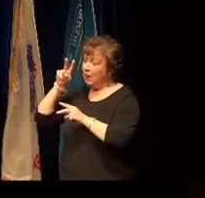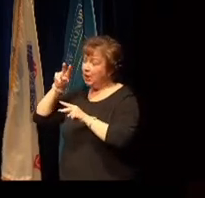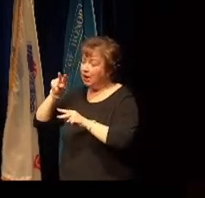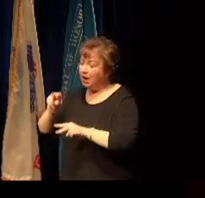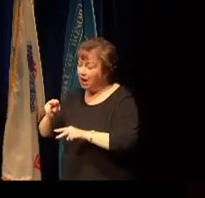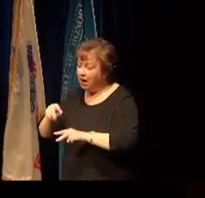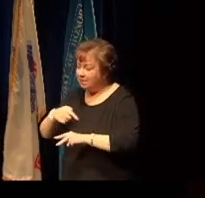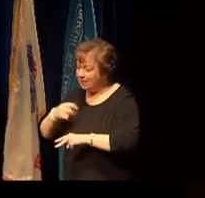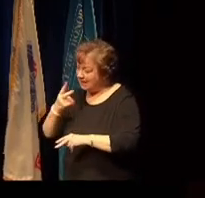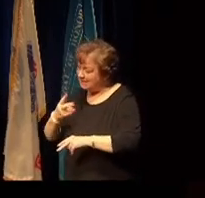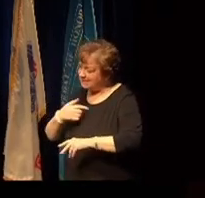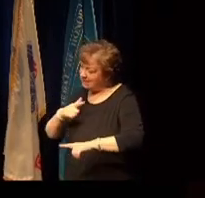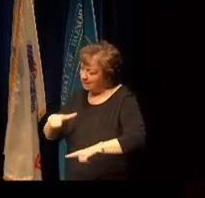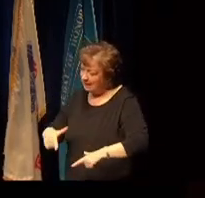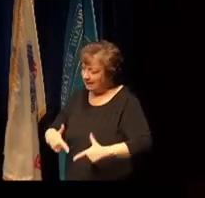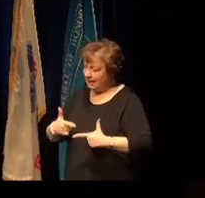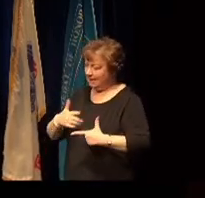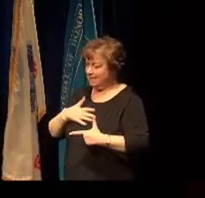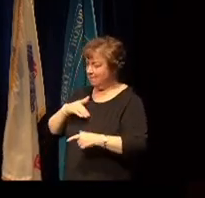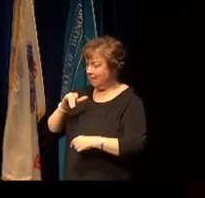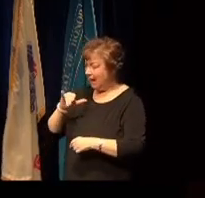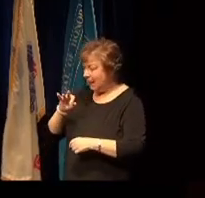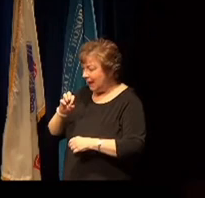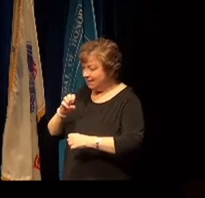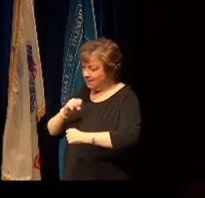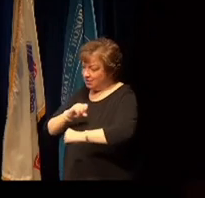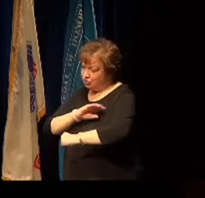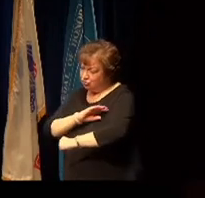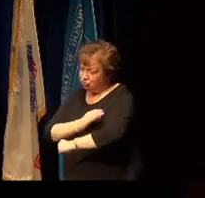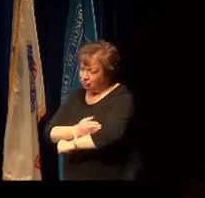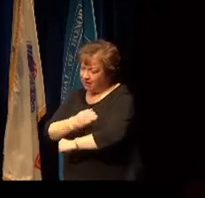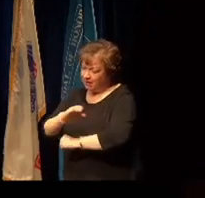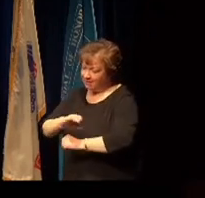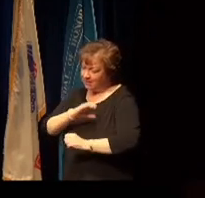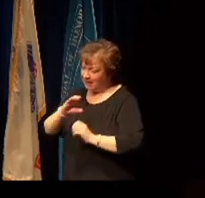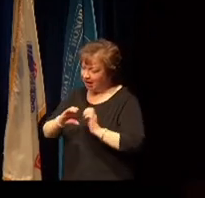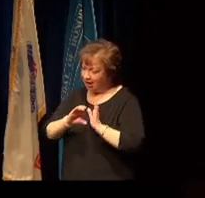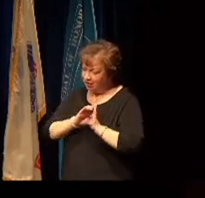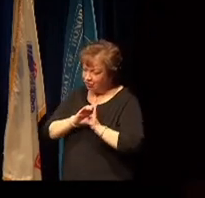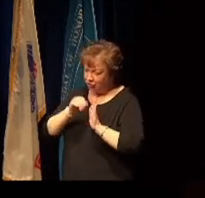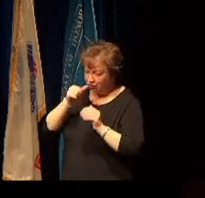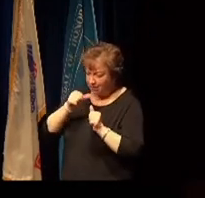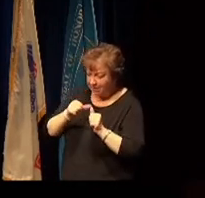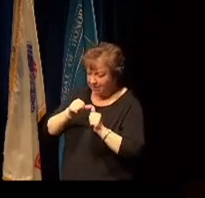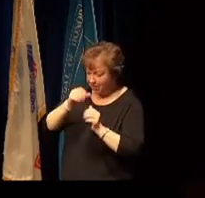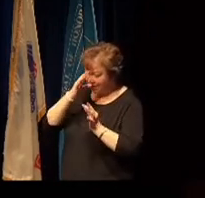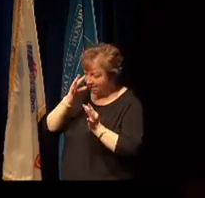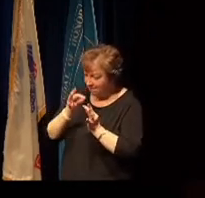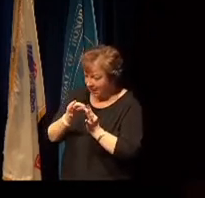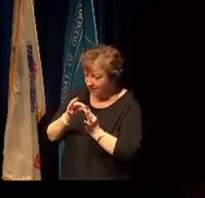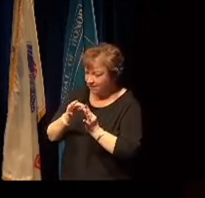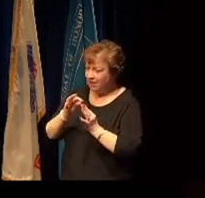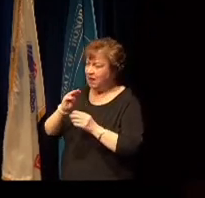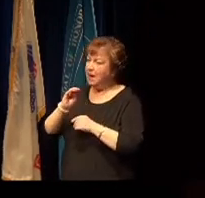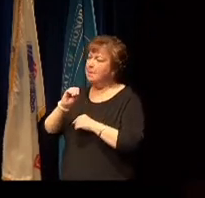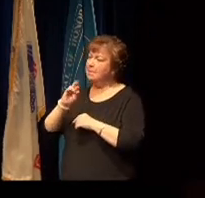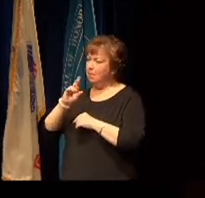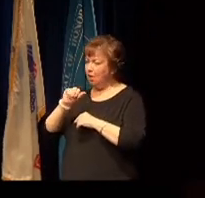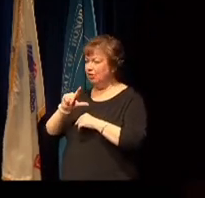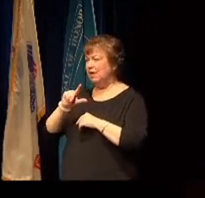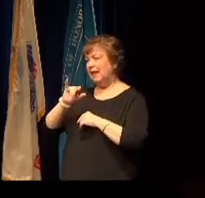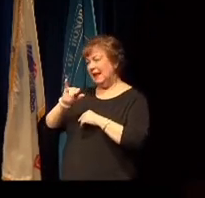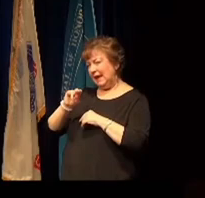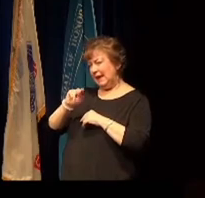life with strength of character, remembrance, faithfulness, and moral integrity for his